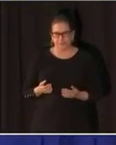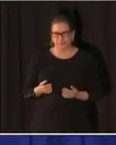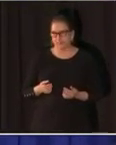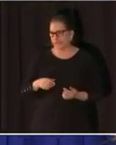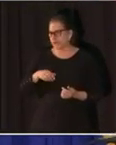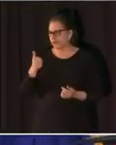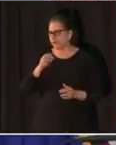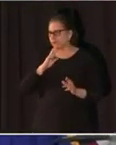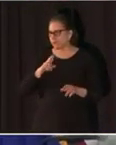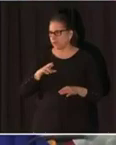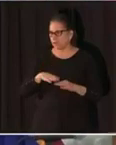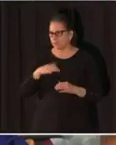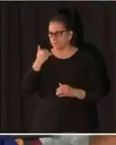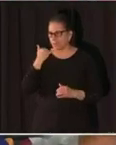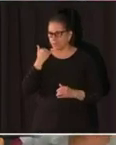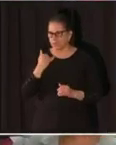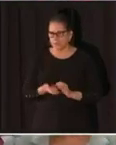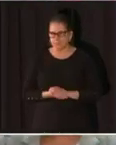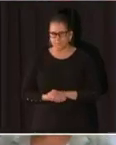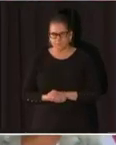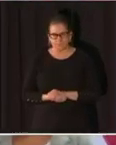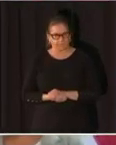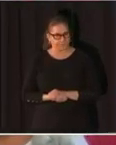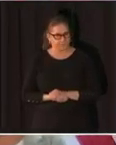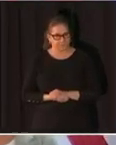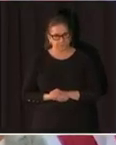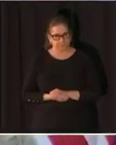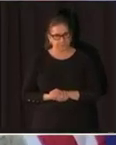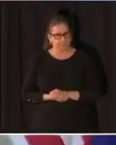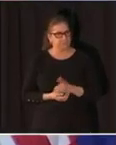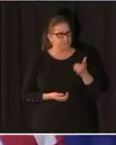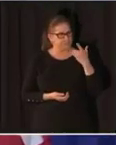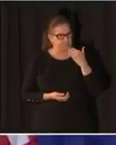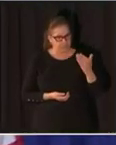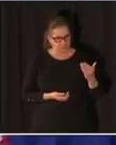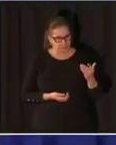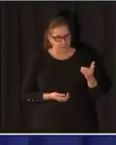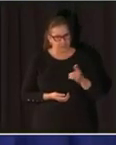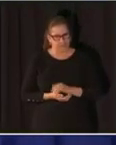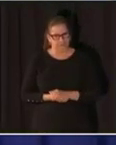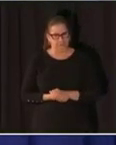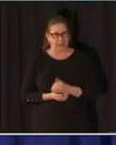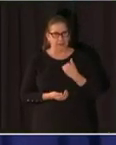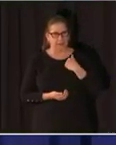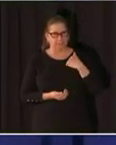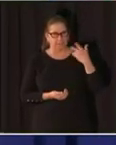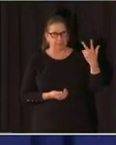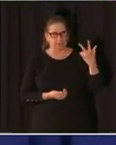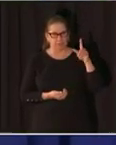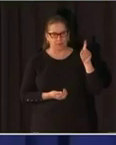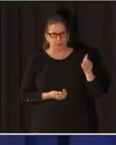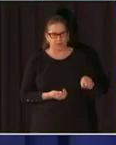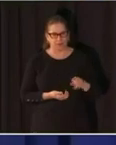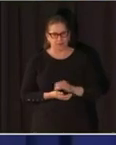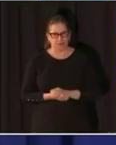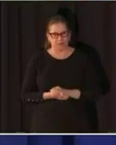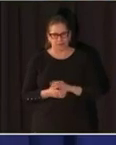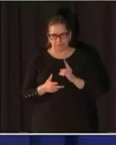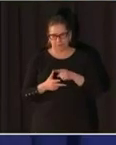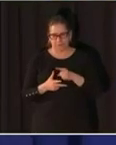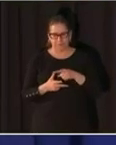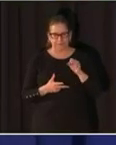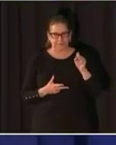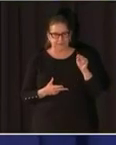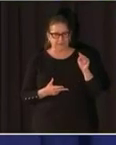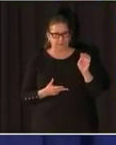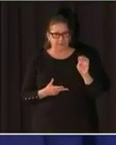Hi, thank you for holding this presser. I have 3 questions about St. Elizabeth. My first is,